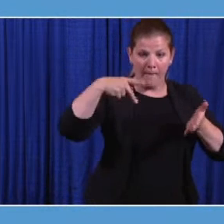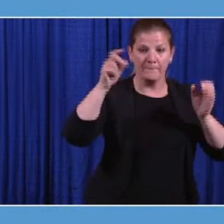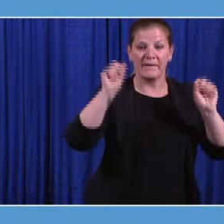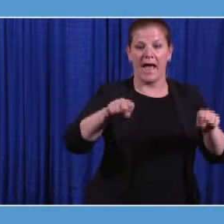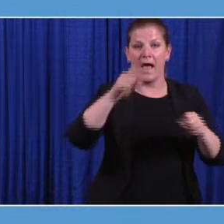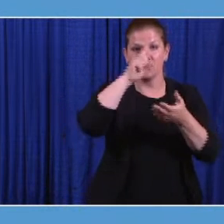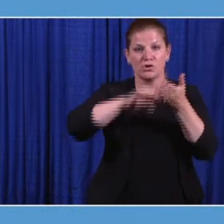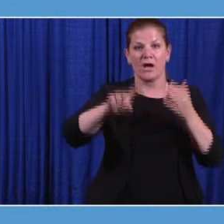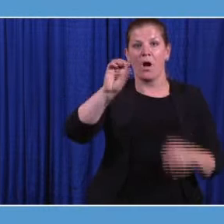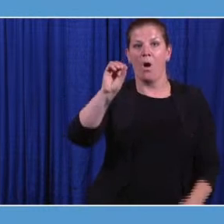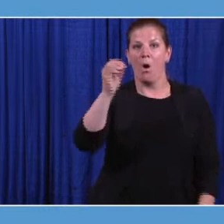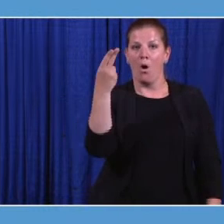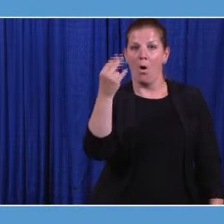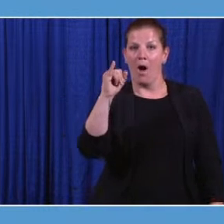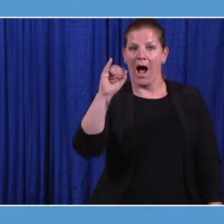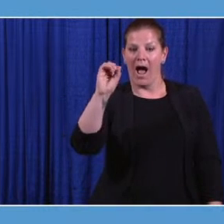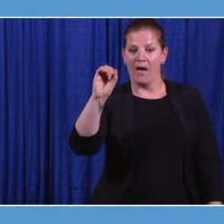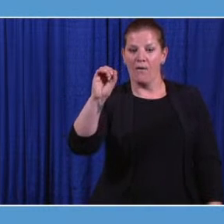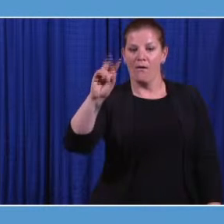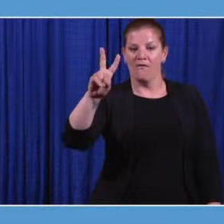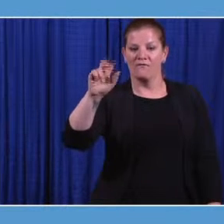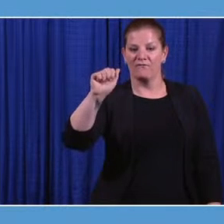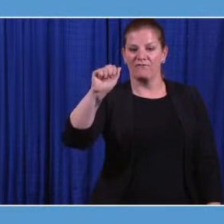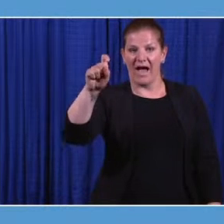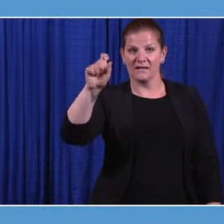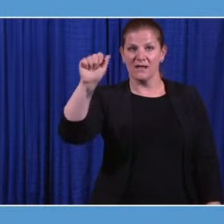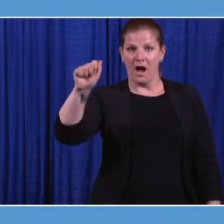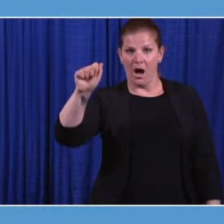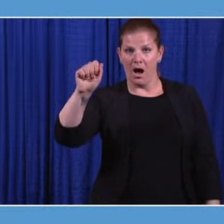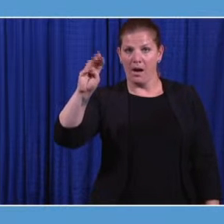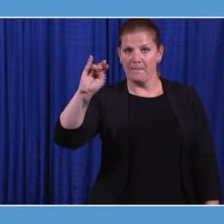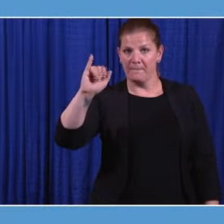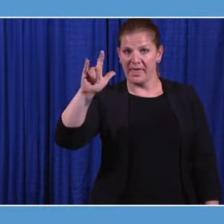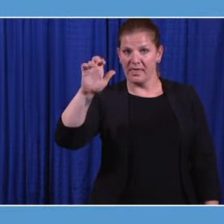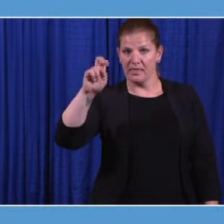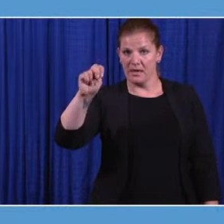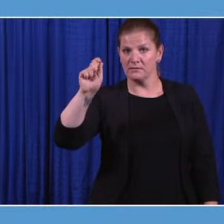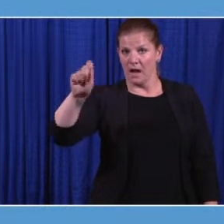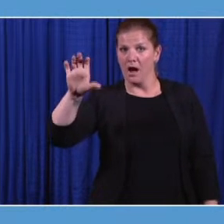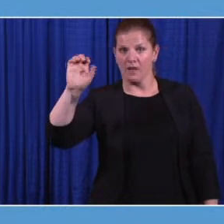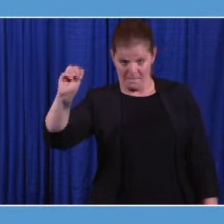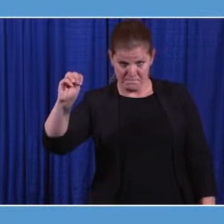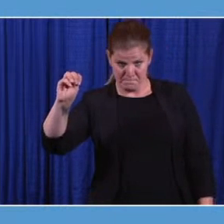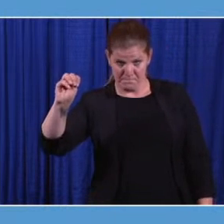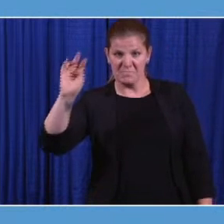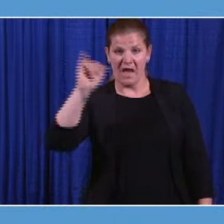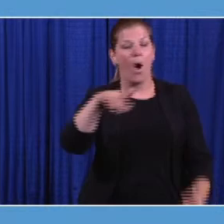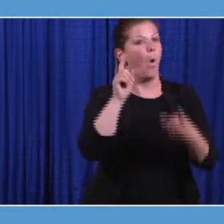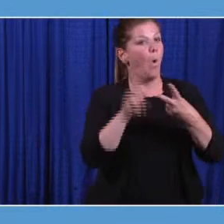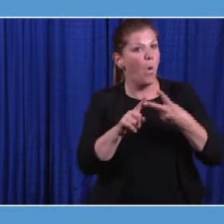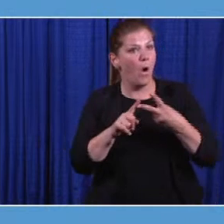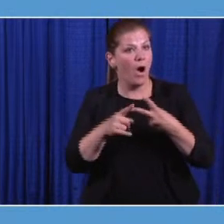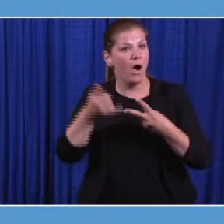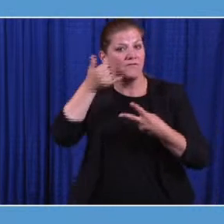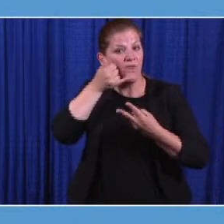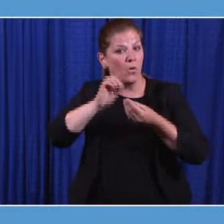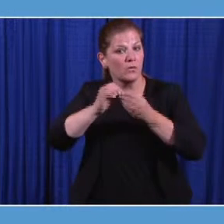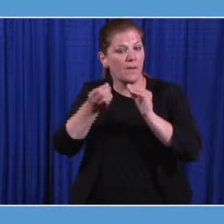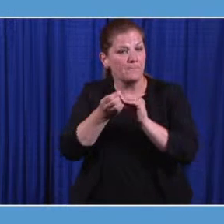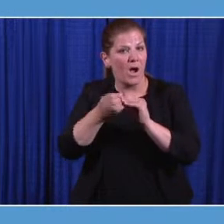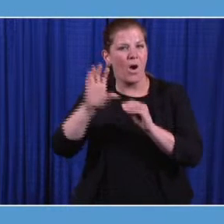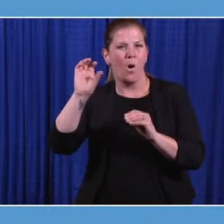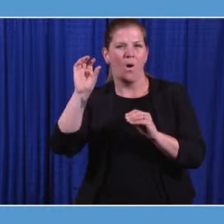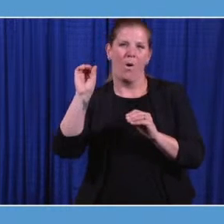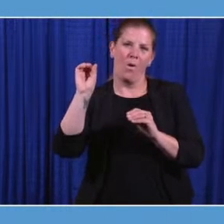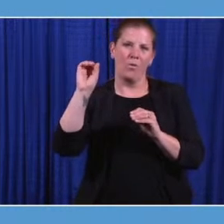OhioVaccamillion.com. That's OhioVaccamillion.com, or you can call the Ohio Department of Health call center, and